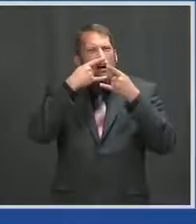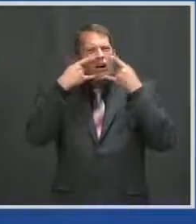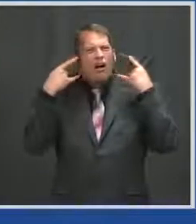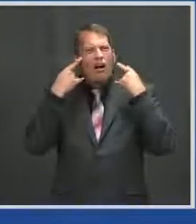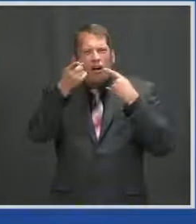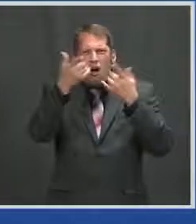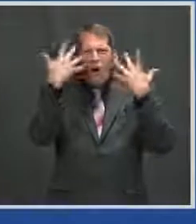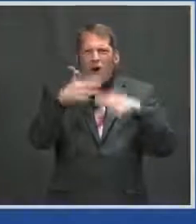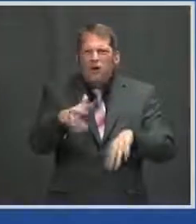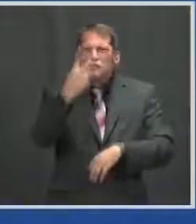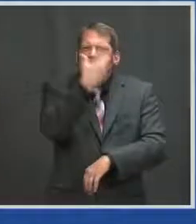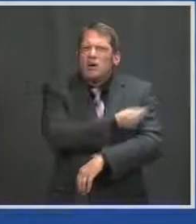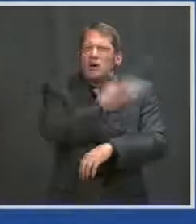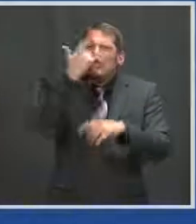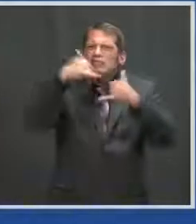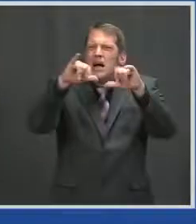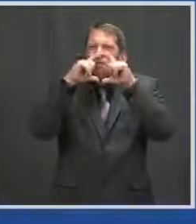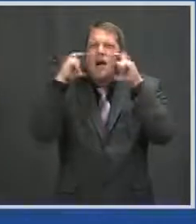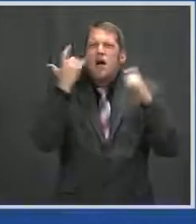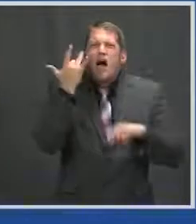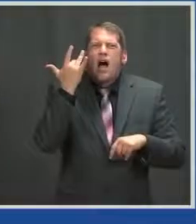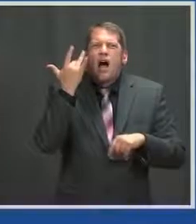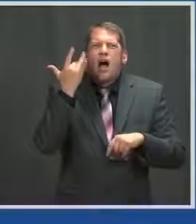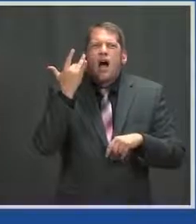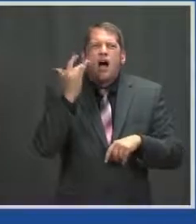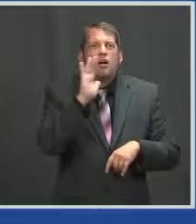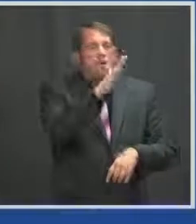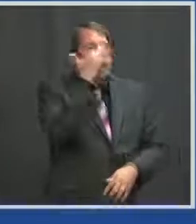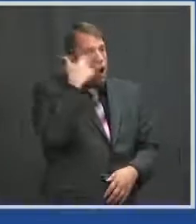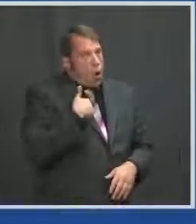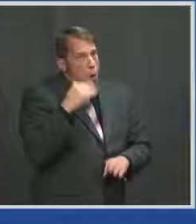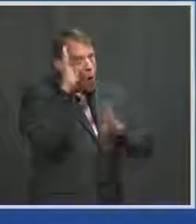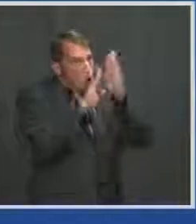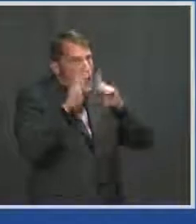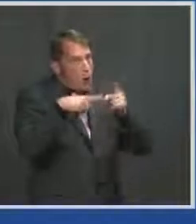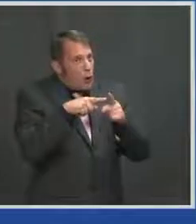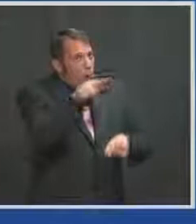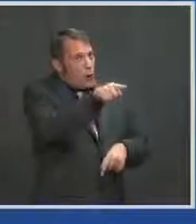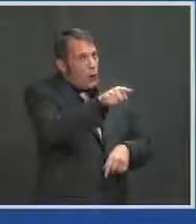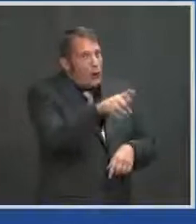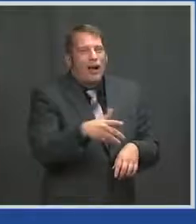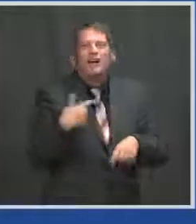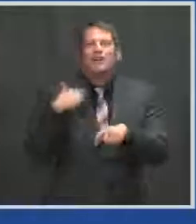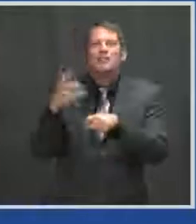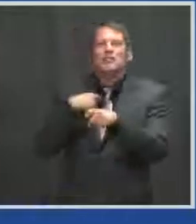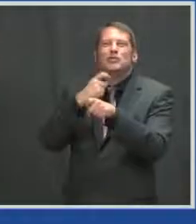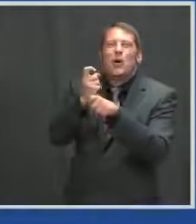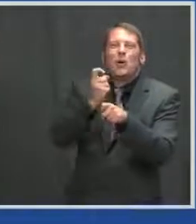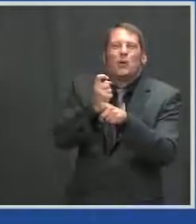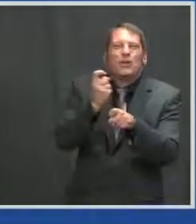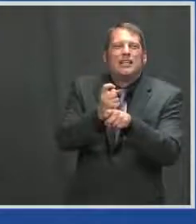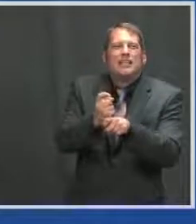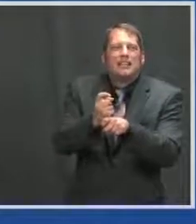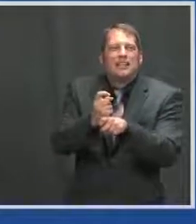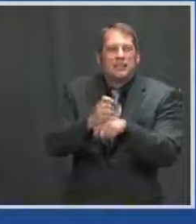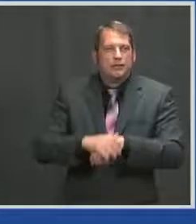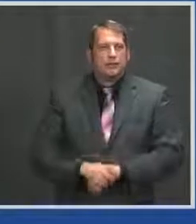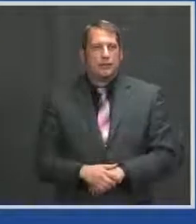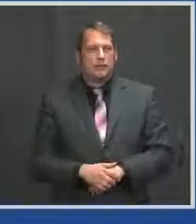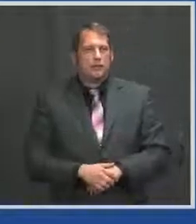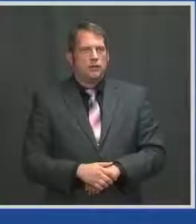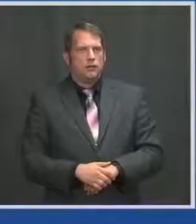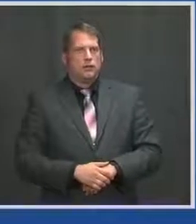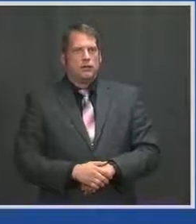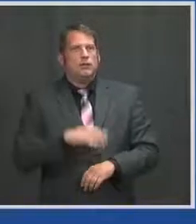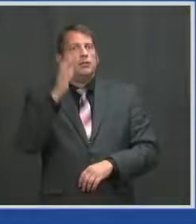other people who are vaccinated? Because I'm worried about you. No, it's a joke. It's a joke. Why am I wearing the mask? Because when